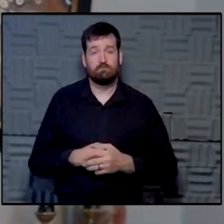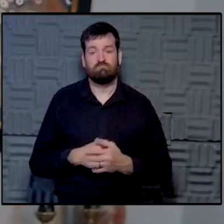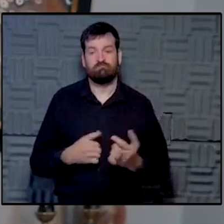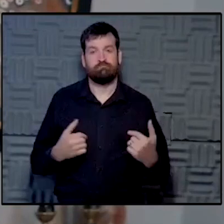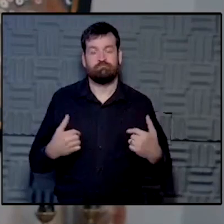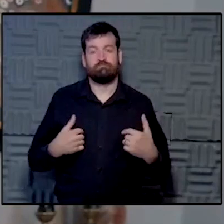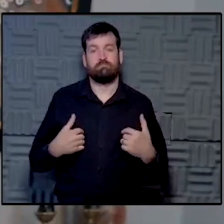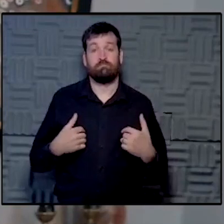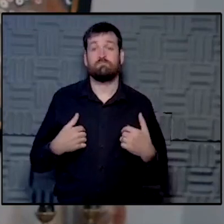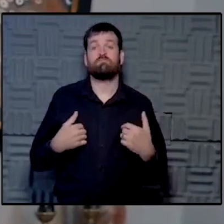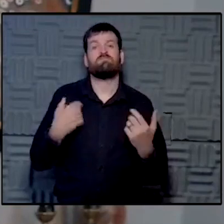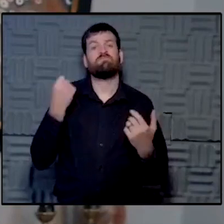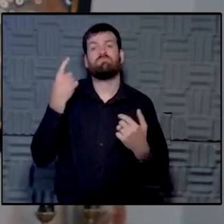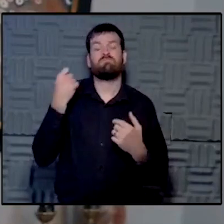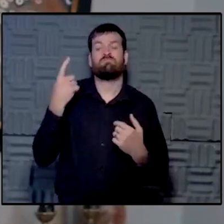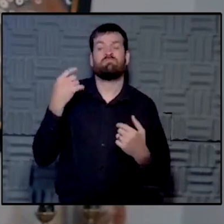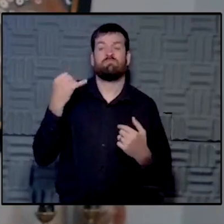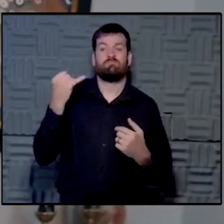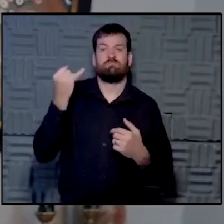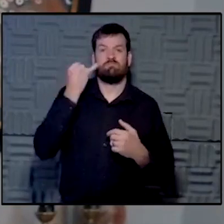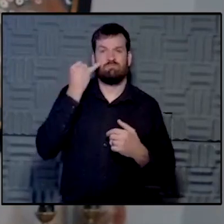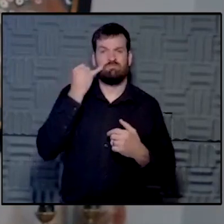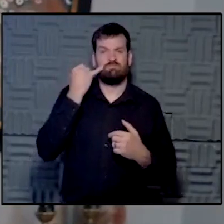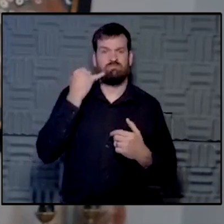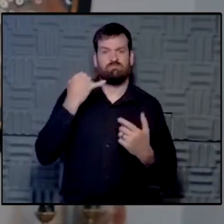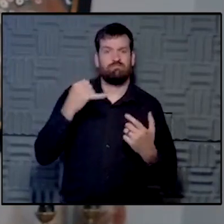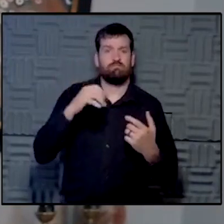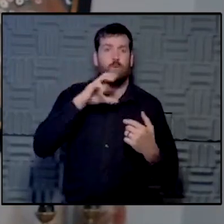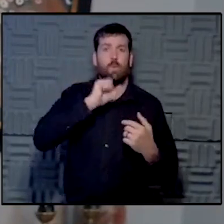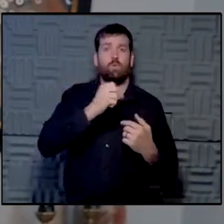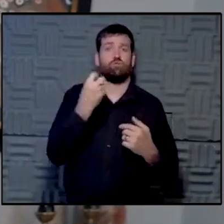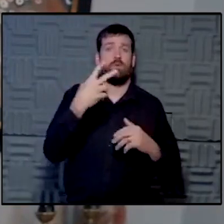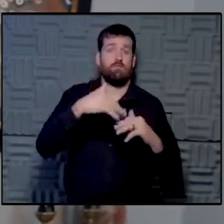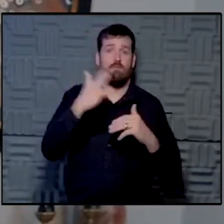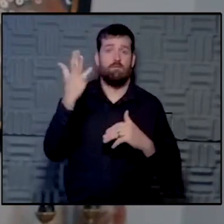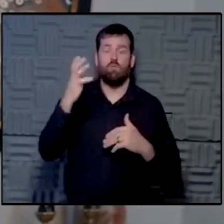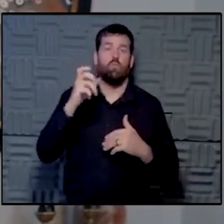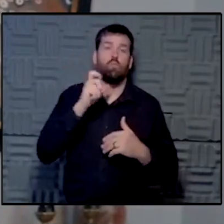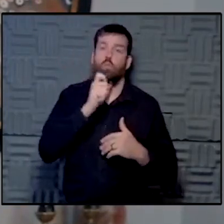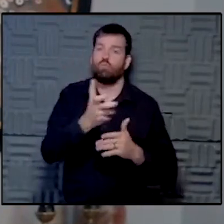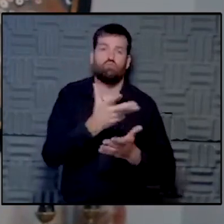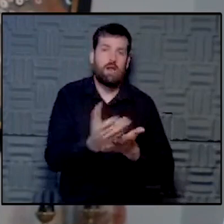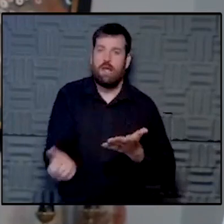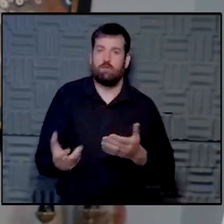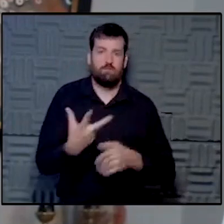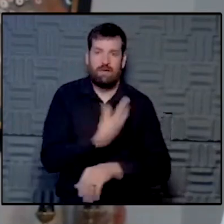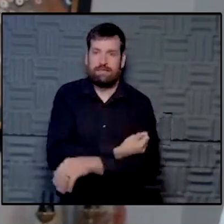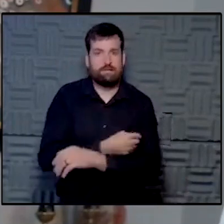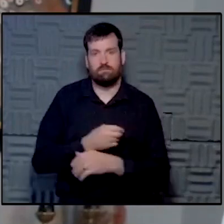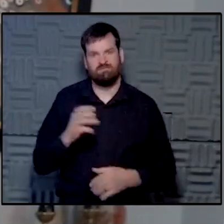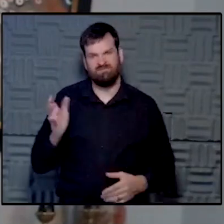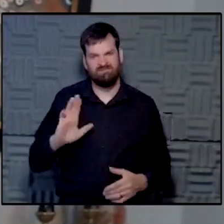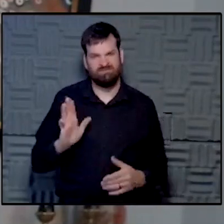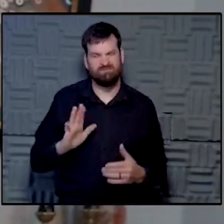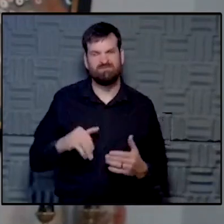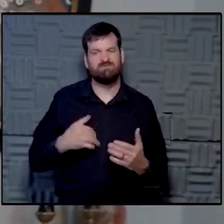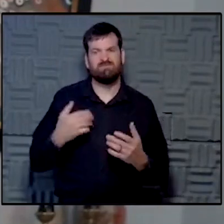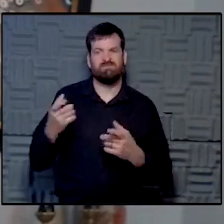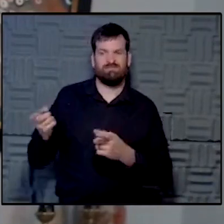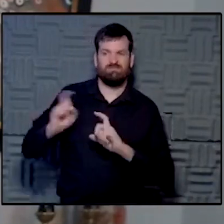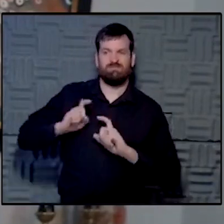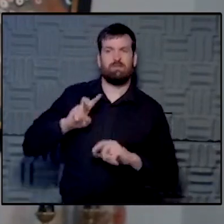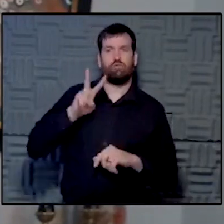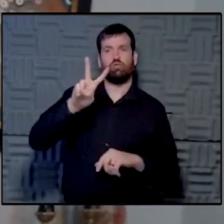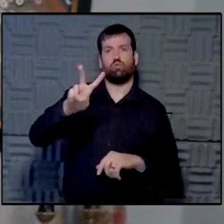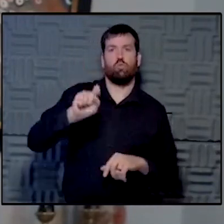not have any, even with an uptick of 12-year-old and older, we are not going to run out of any vaccine anytime soon. We've given 2.17